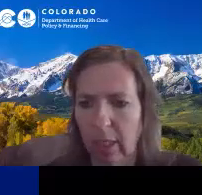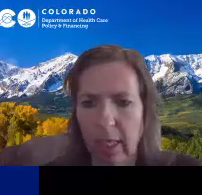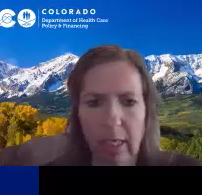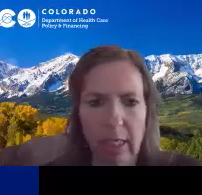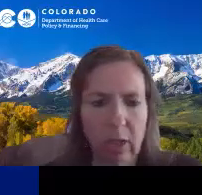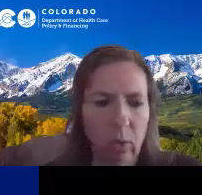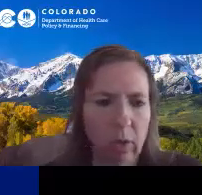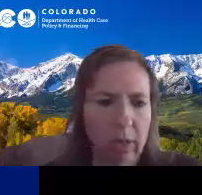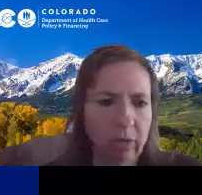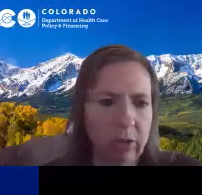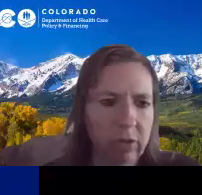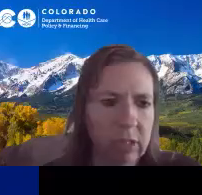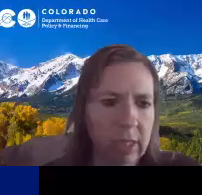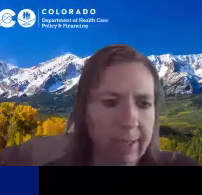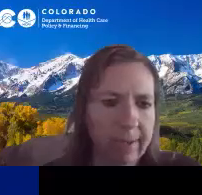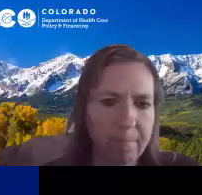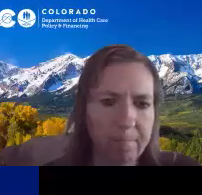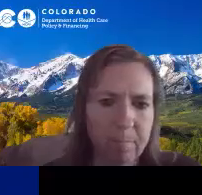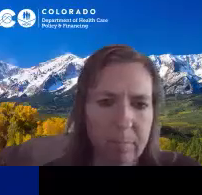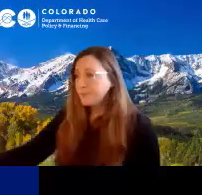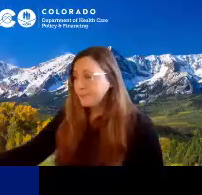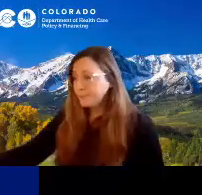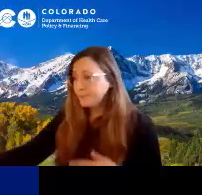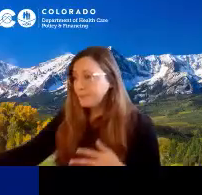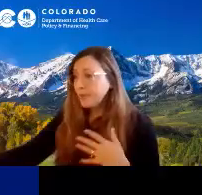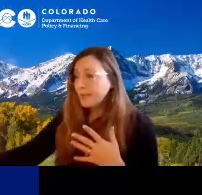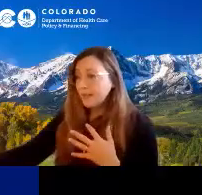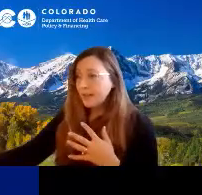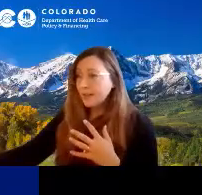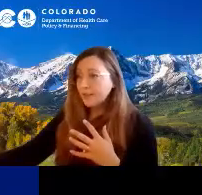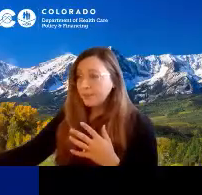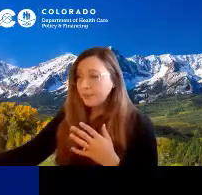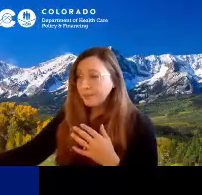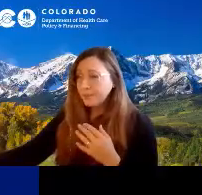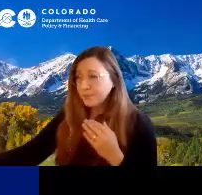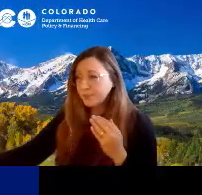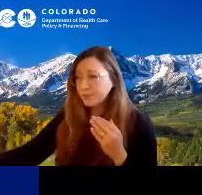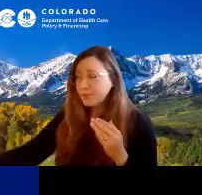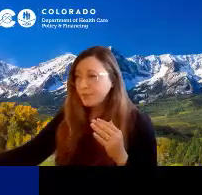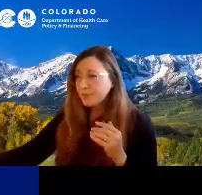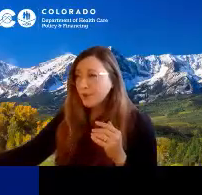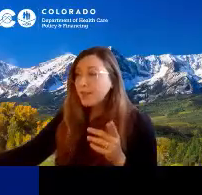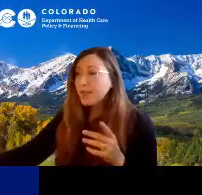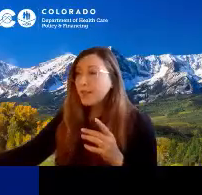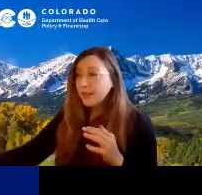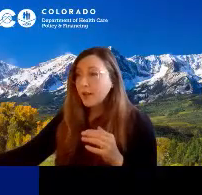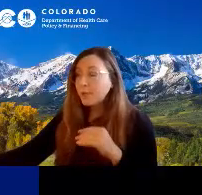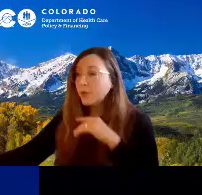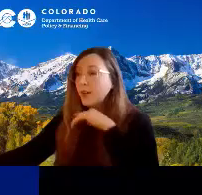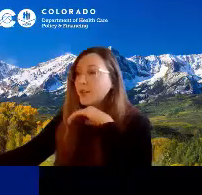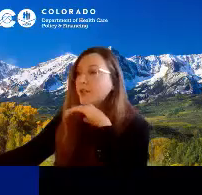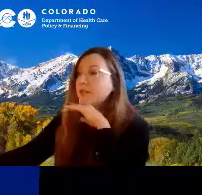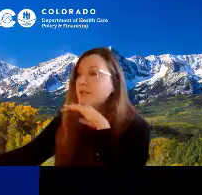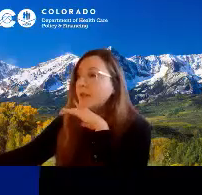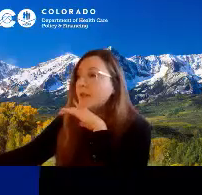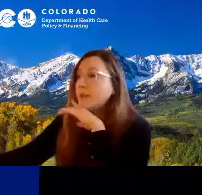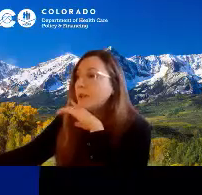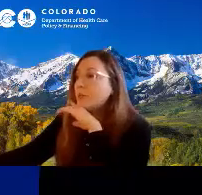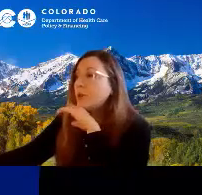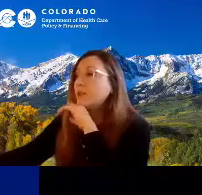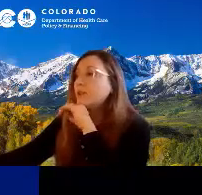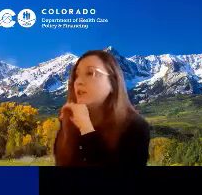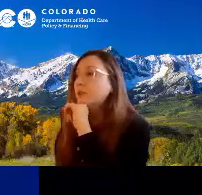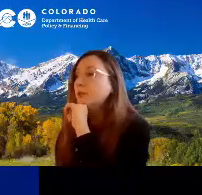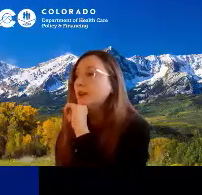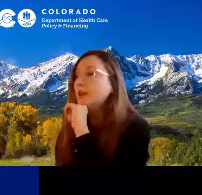the Q&A or if there's Well, no questions, hands up, go ahead. we did get a couple questions that